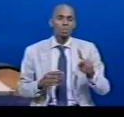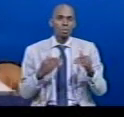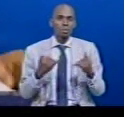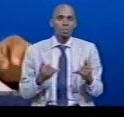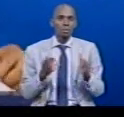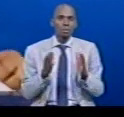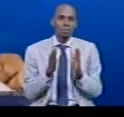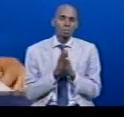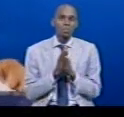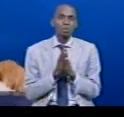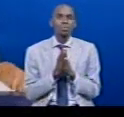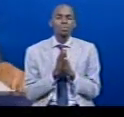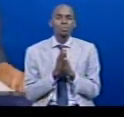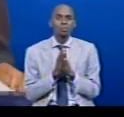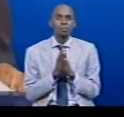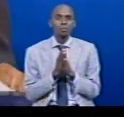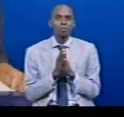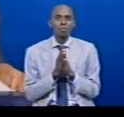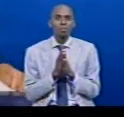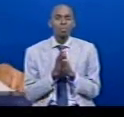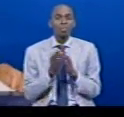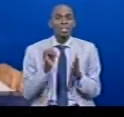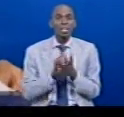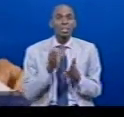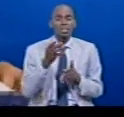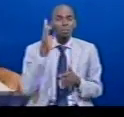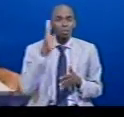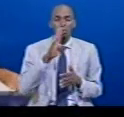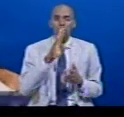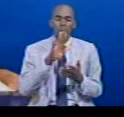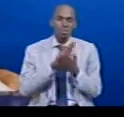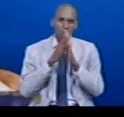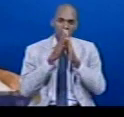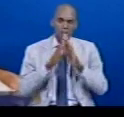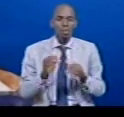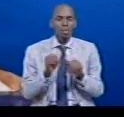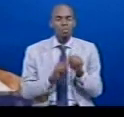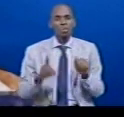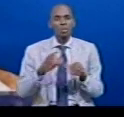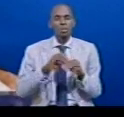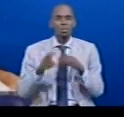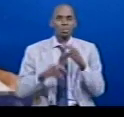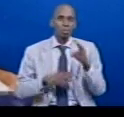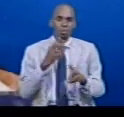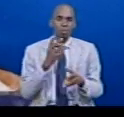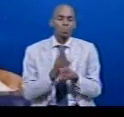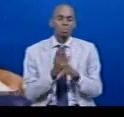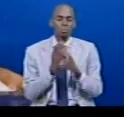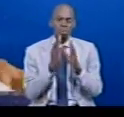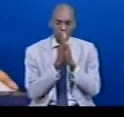for the peace all over the world. Open your mouth and pray.